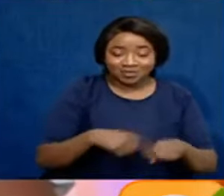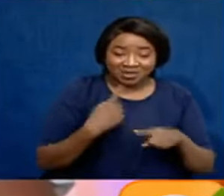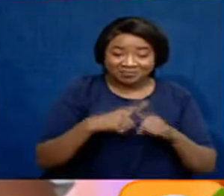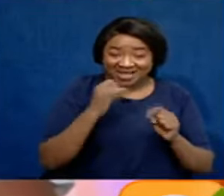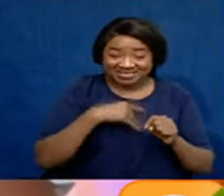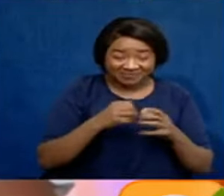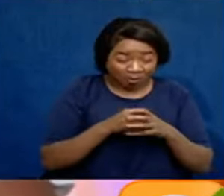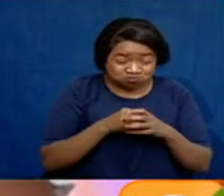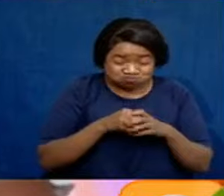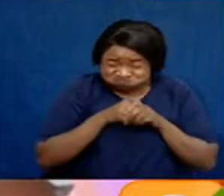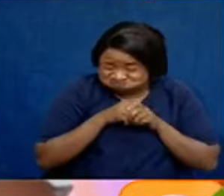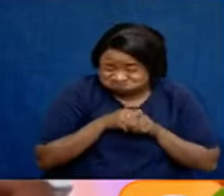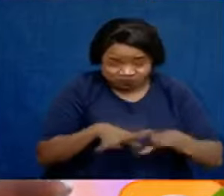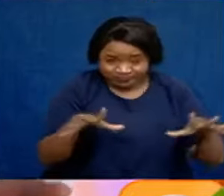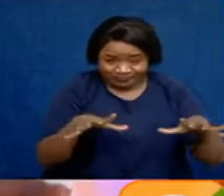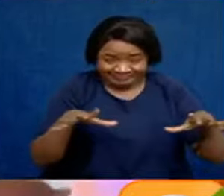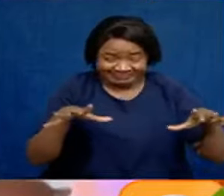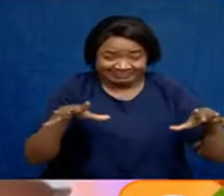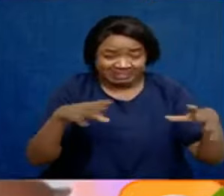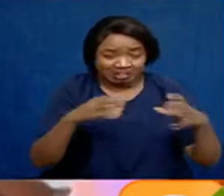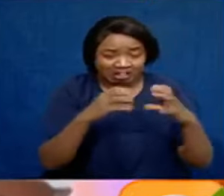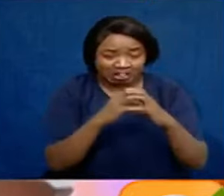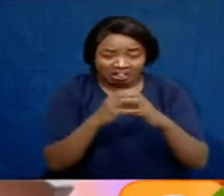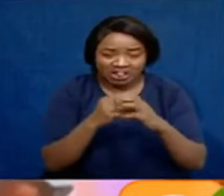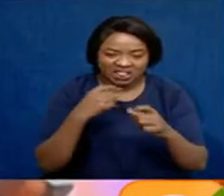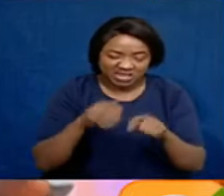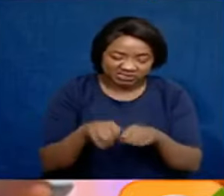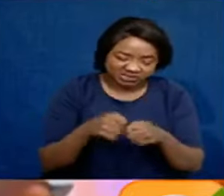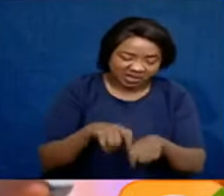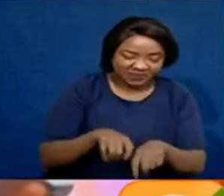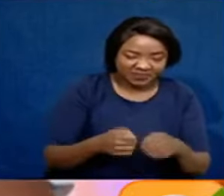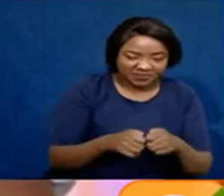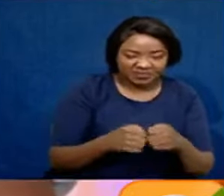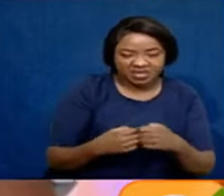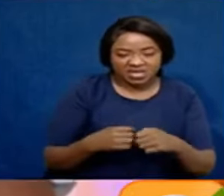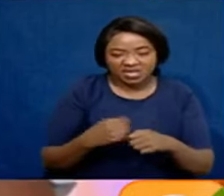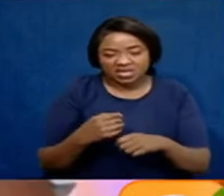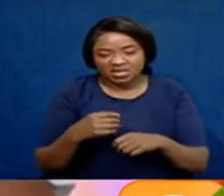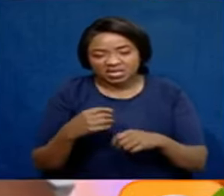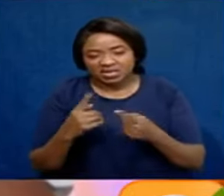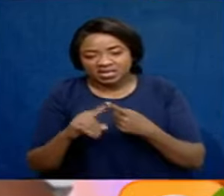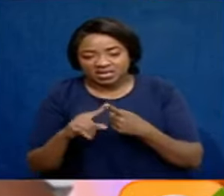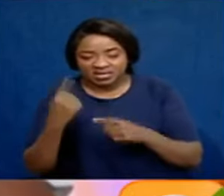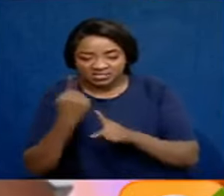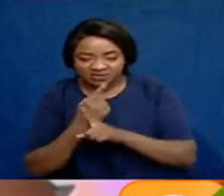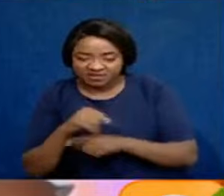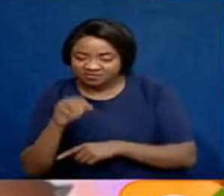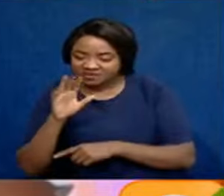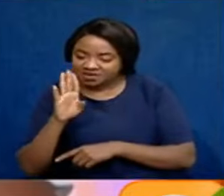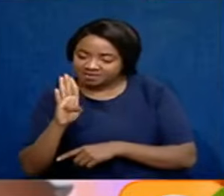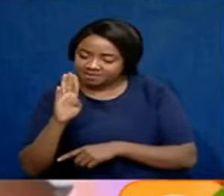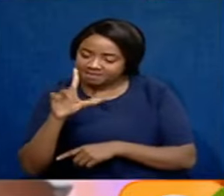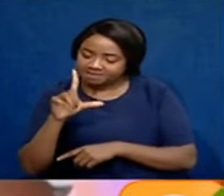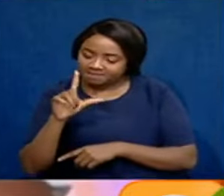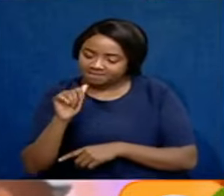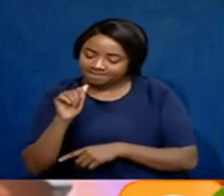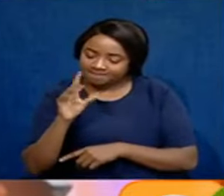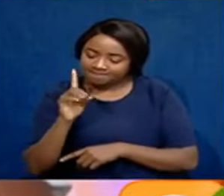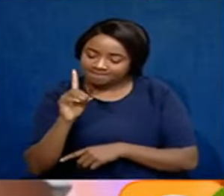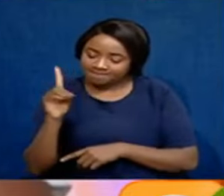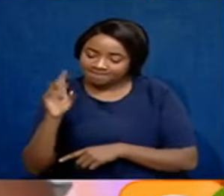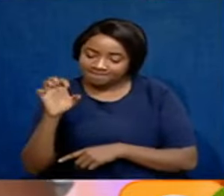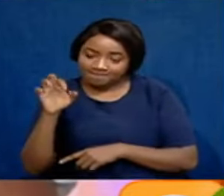the cancer cells, now you start infiltrating tissues around it, for example, the bladder. They may infiltrate the